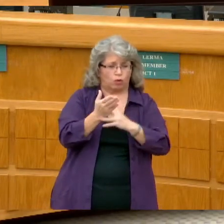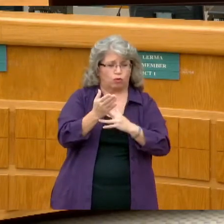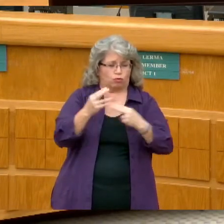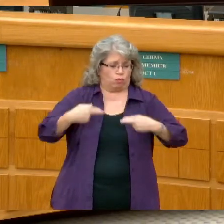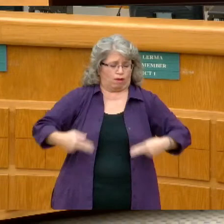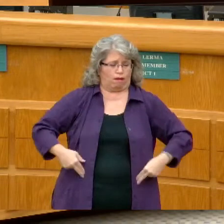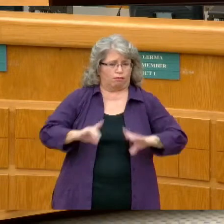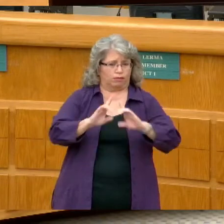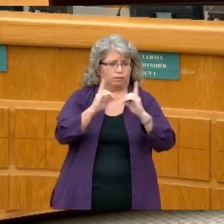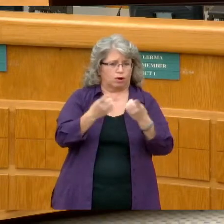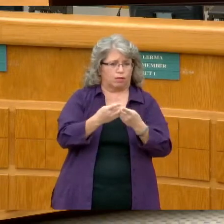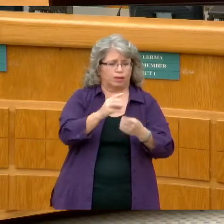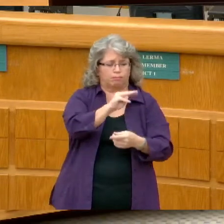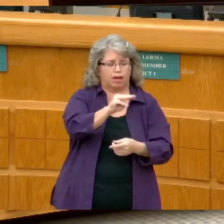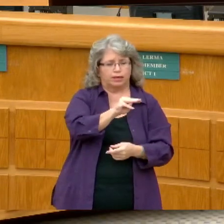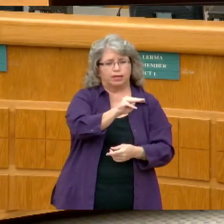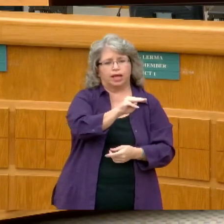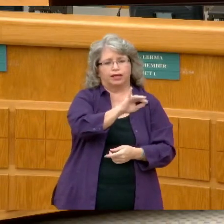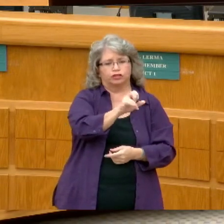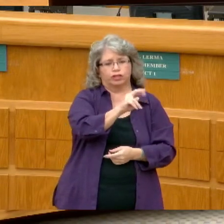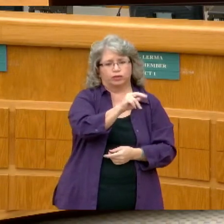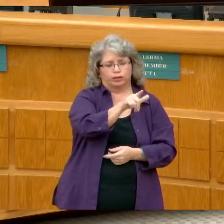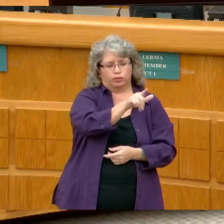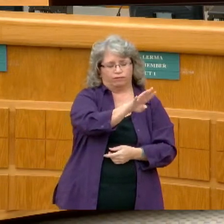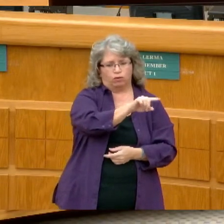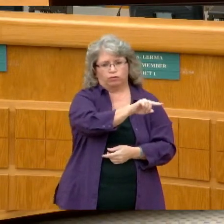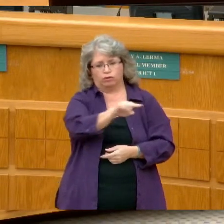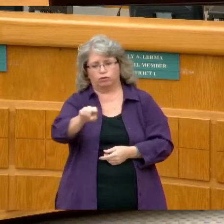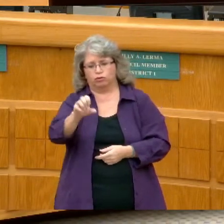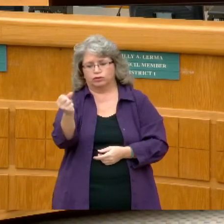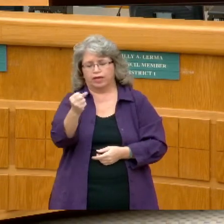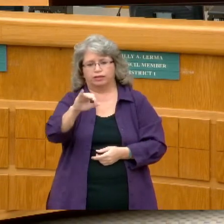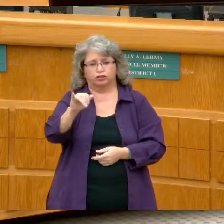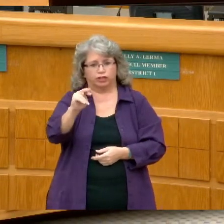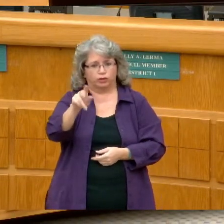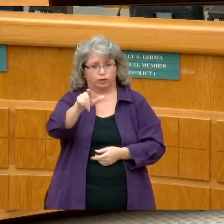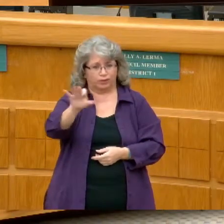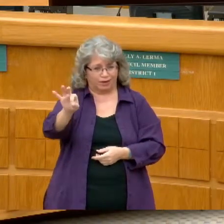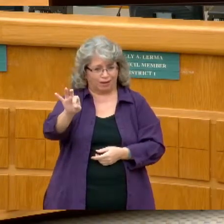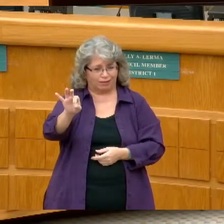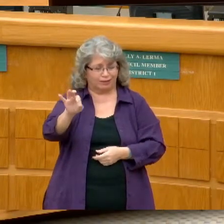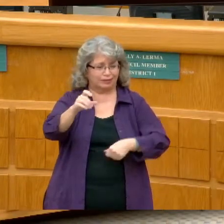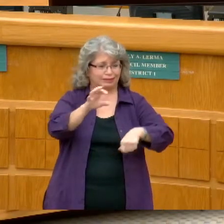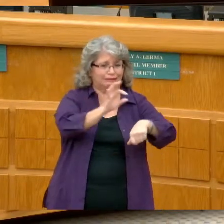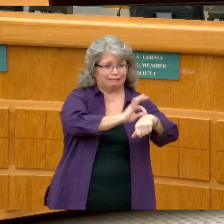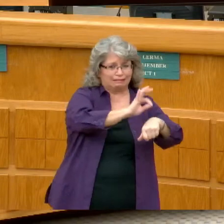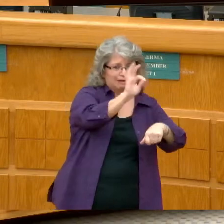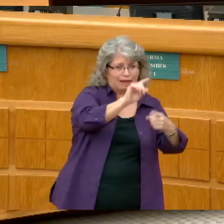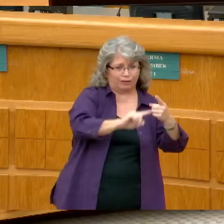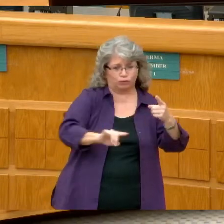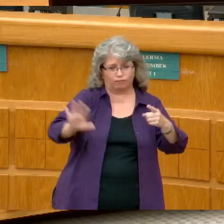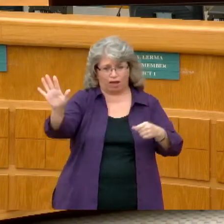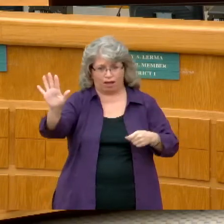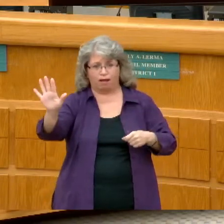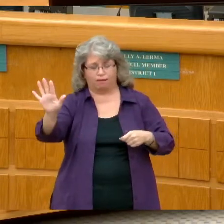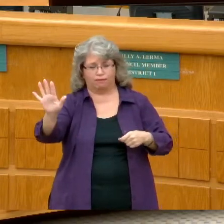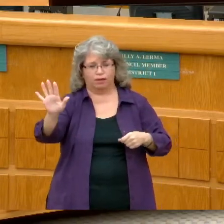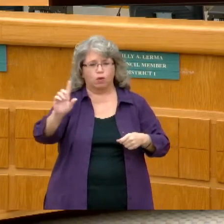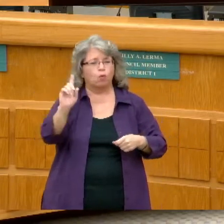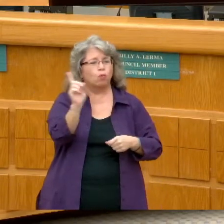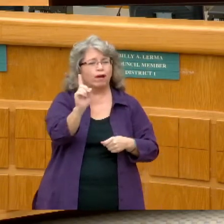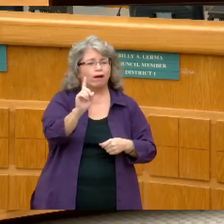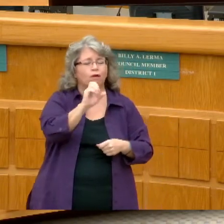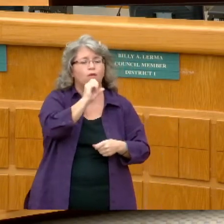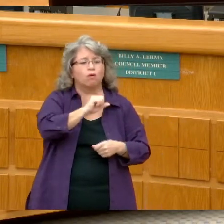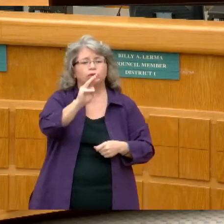January 24th through Saturday, January the 29th, from 9 a.m. to 5 p.m. at the old Christi